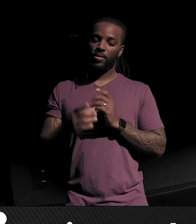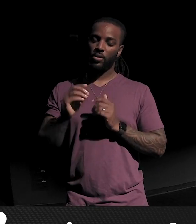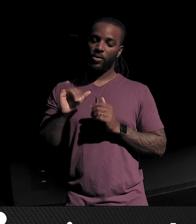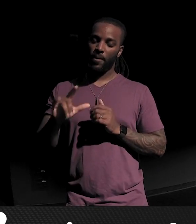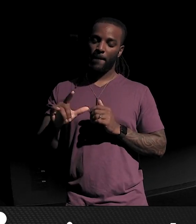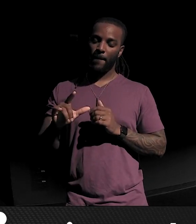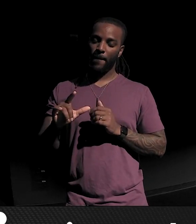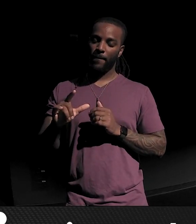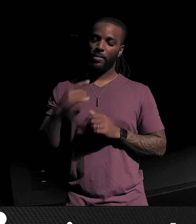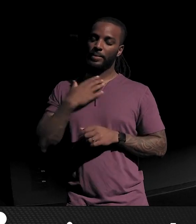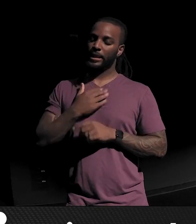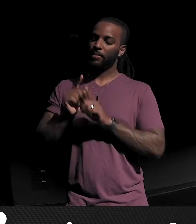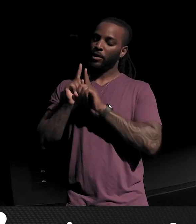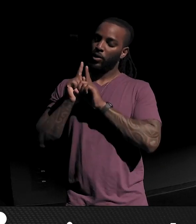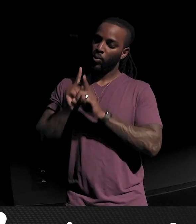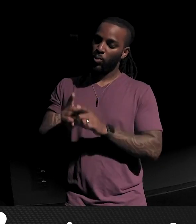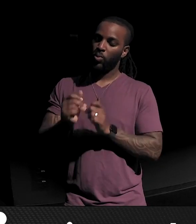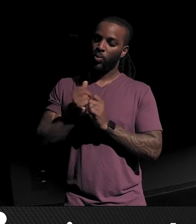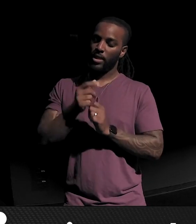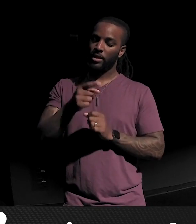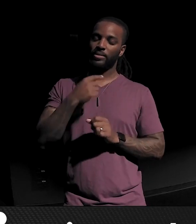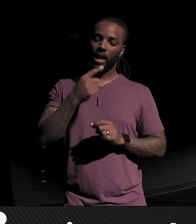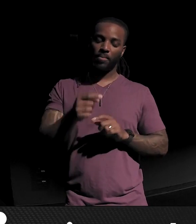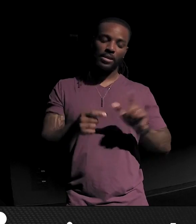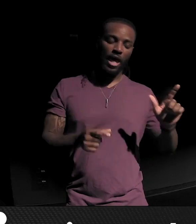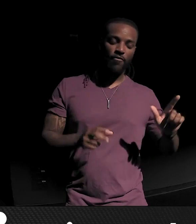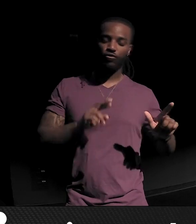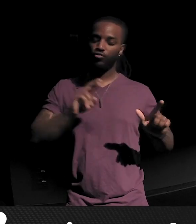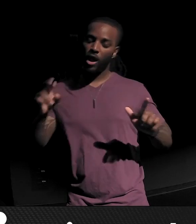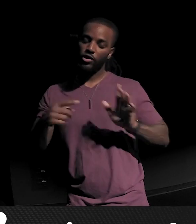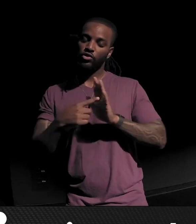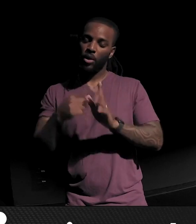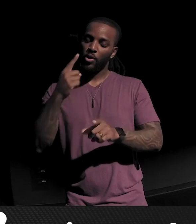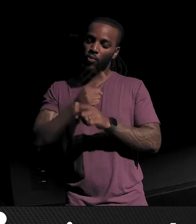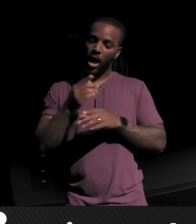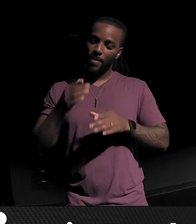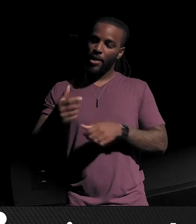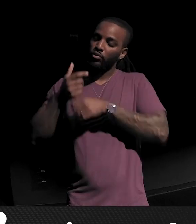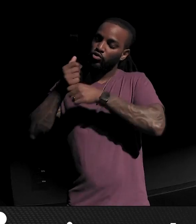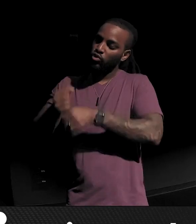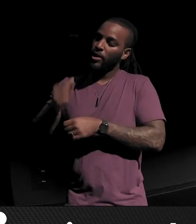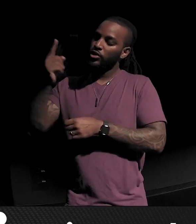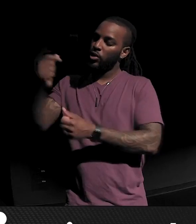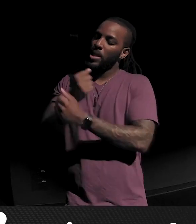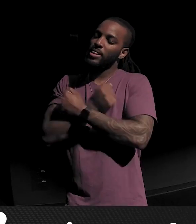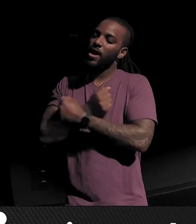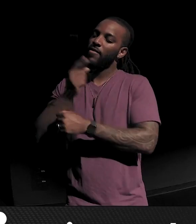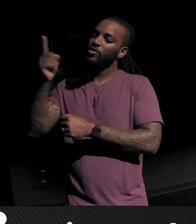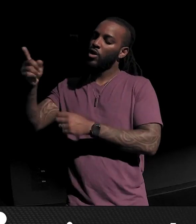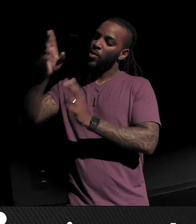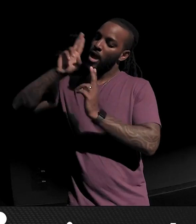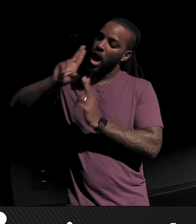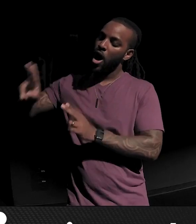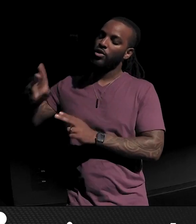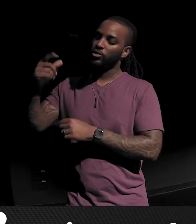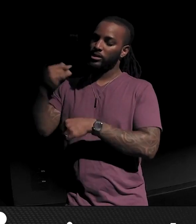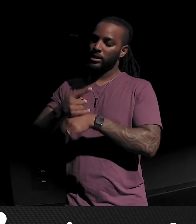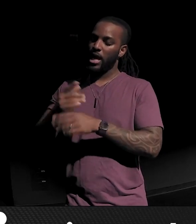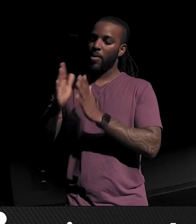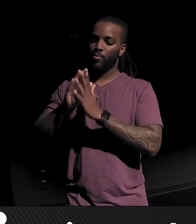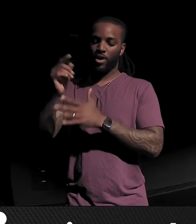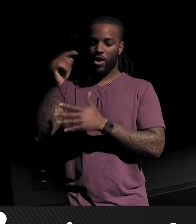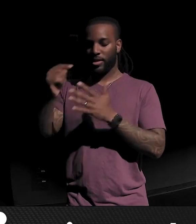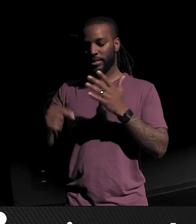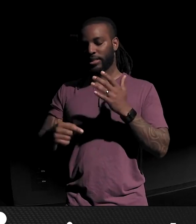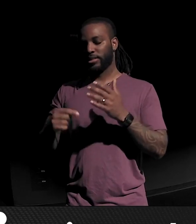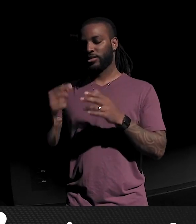Be with them. Tell them left or right. Show them the right path. We trust you, and we love you, and we honor you today. And I pray all these things in the name